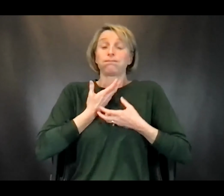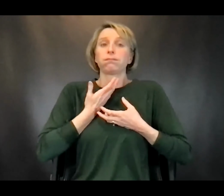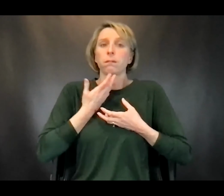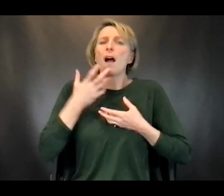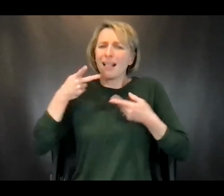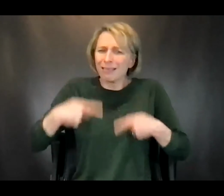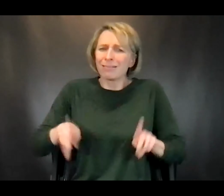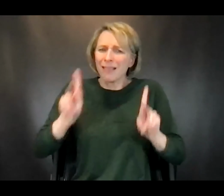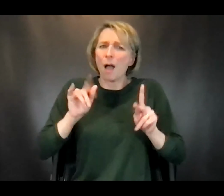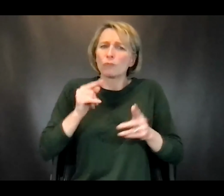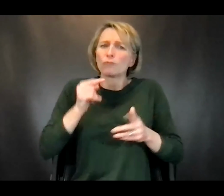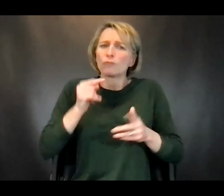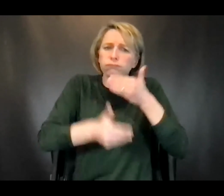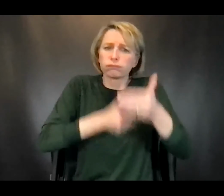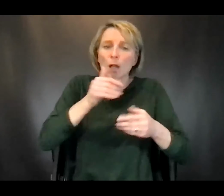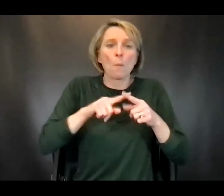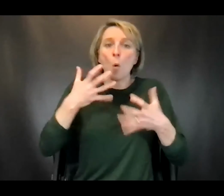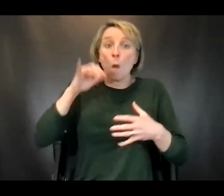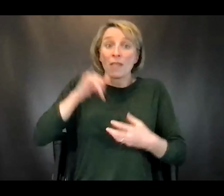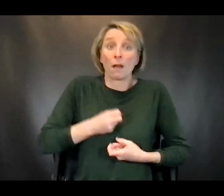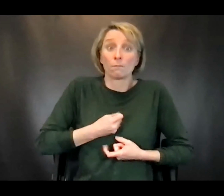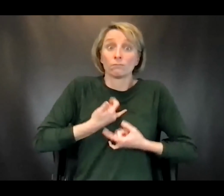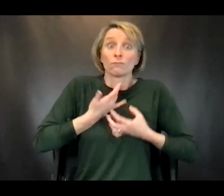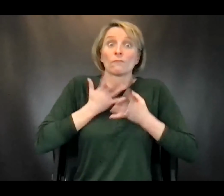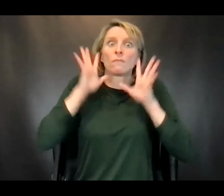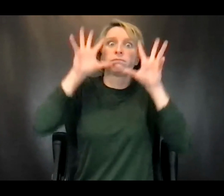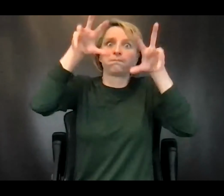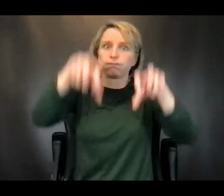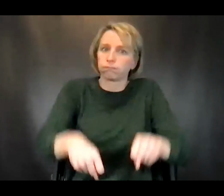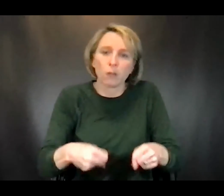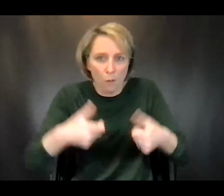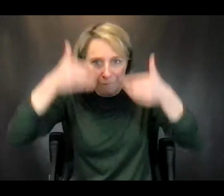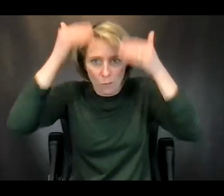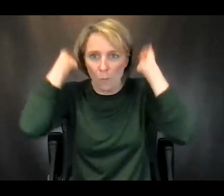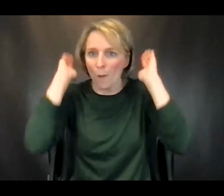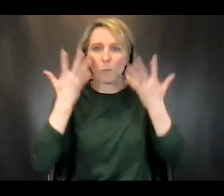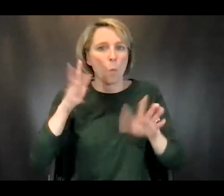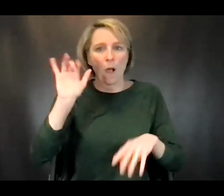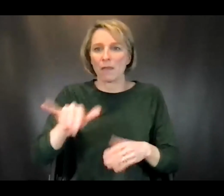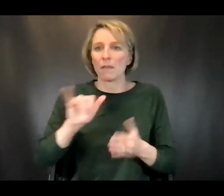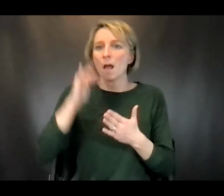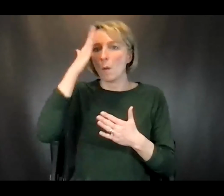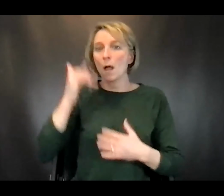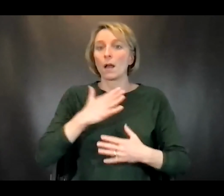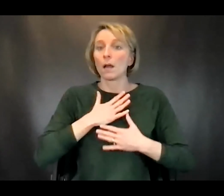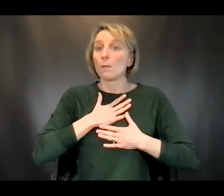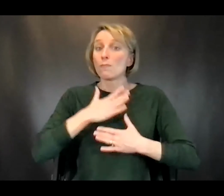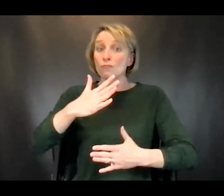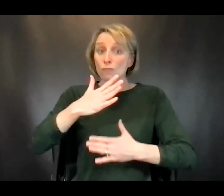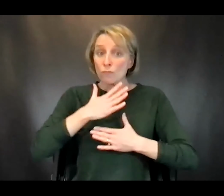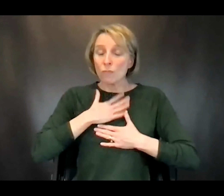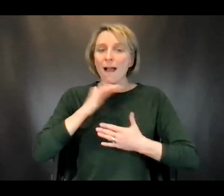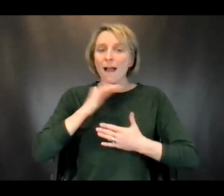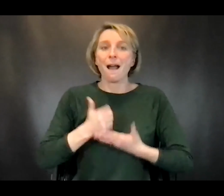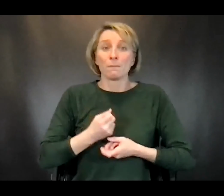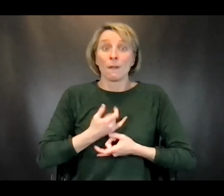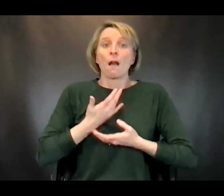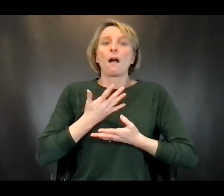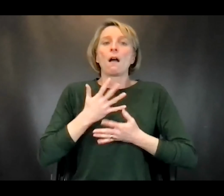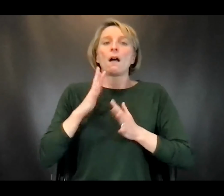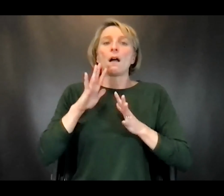them. So that breathing practice can be just extraordinarily